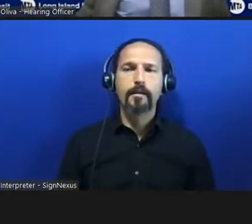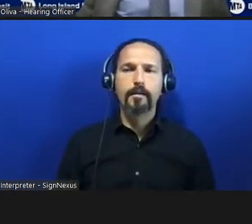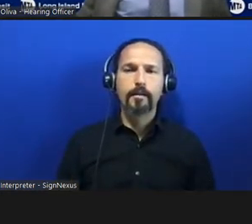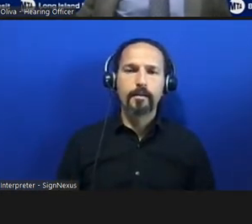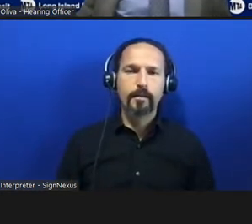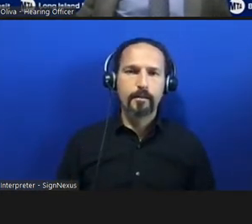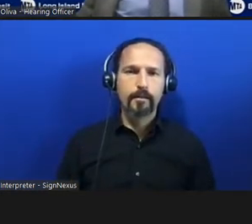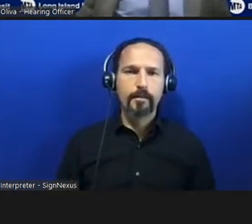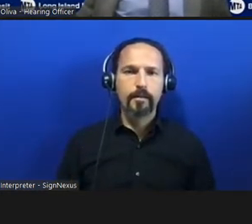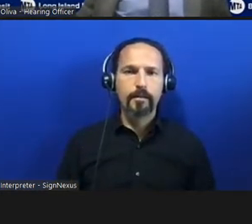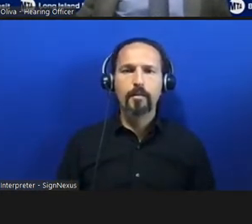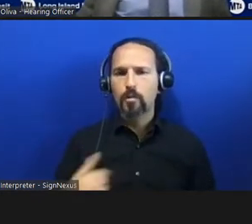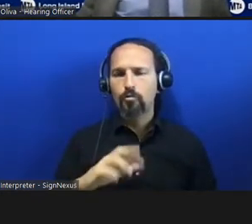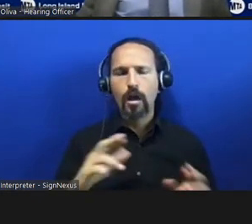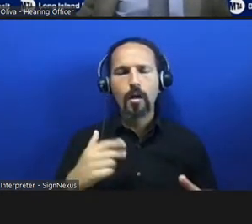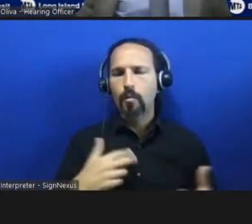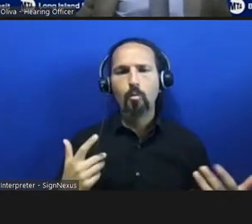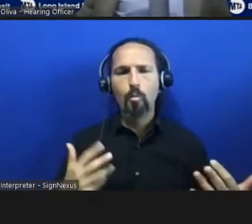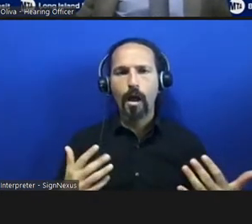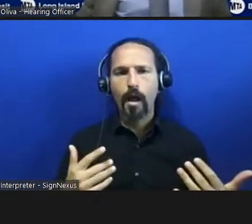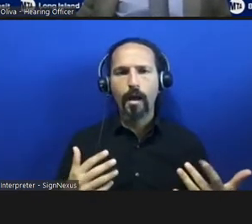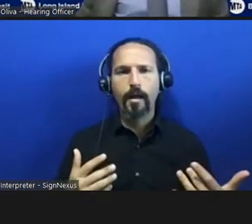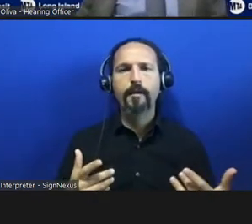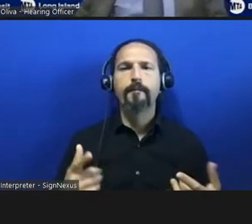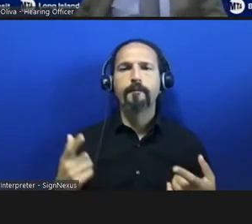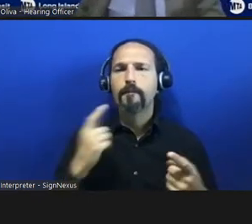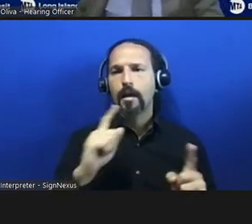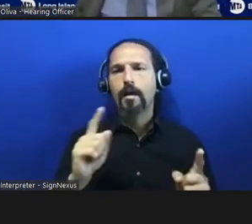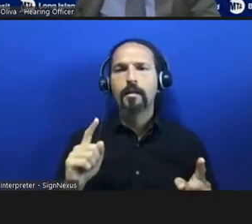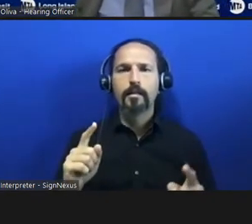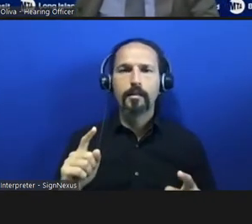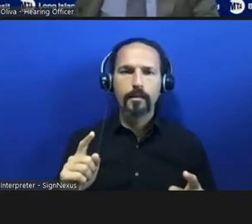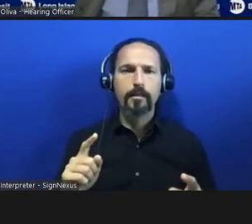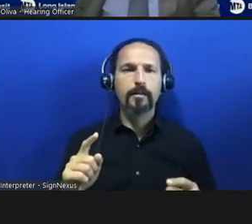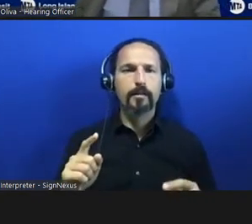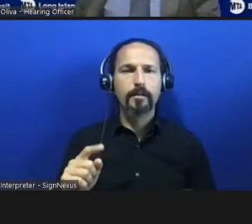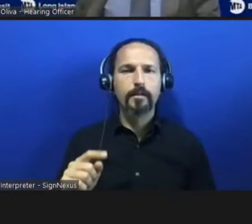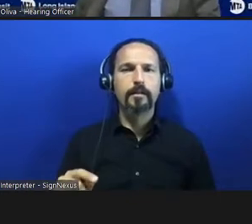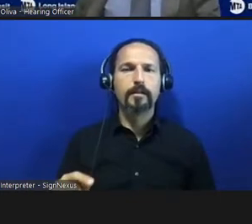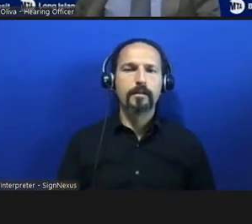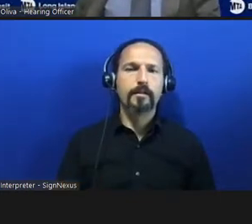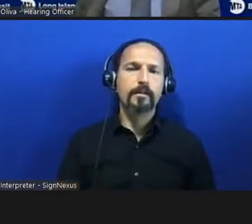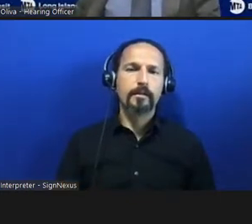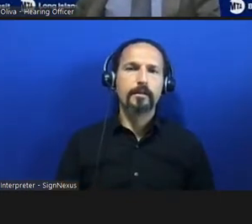you caught me I've been waiting for a long time you kind of caught me um